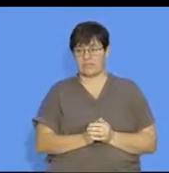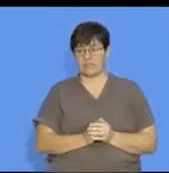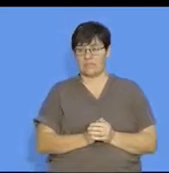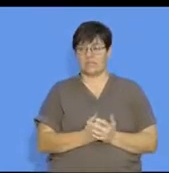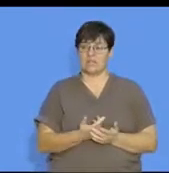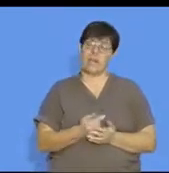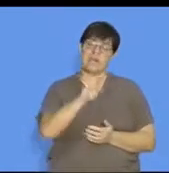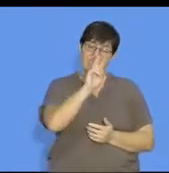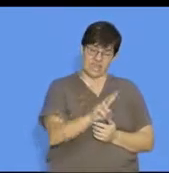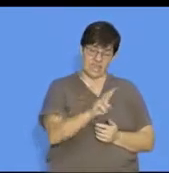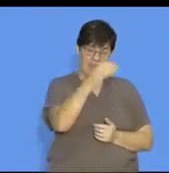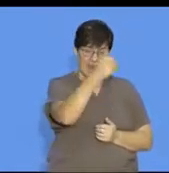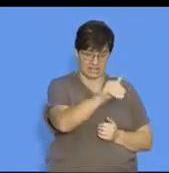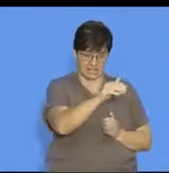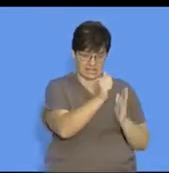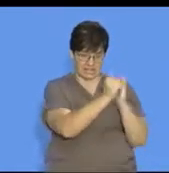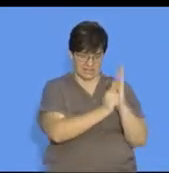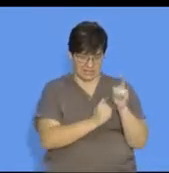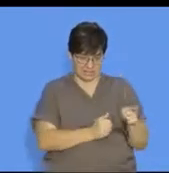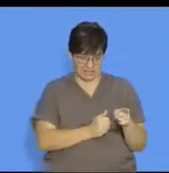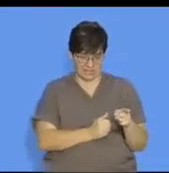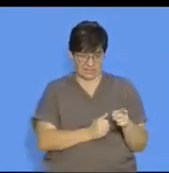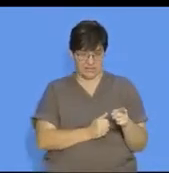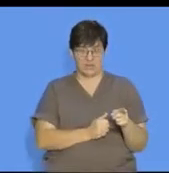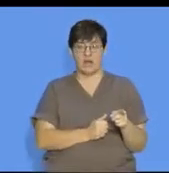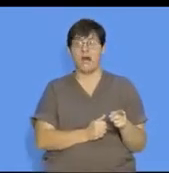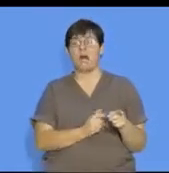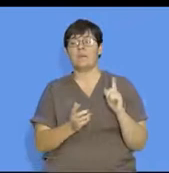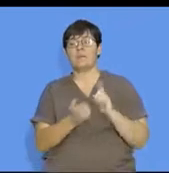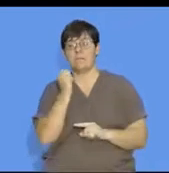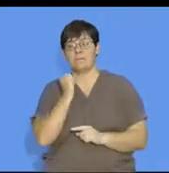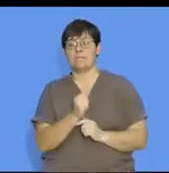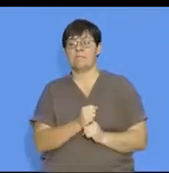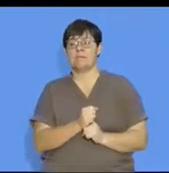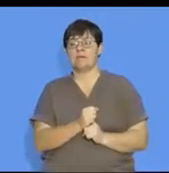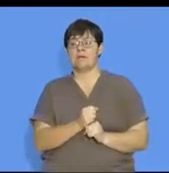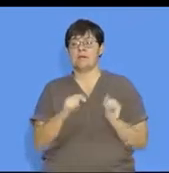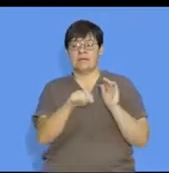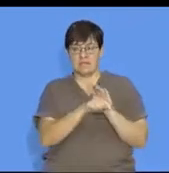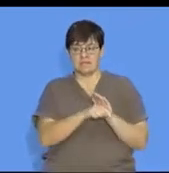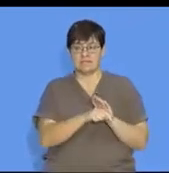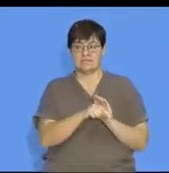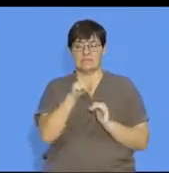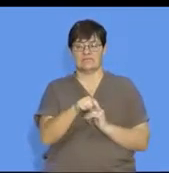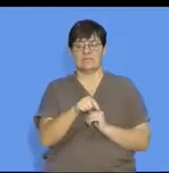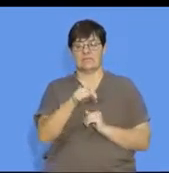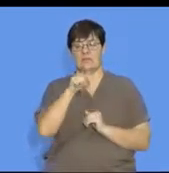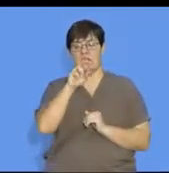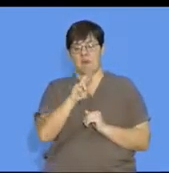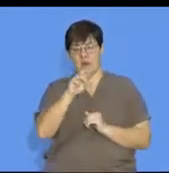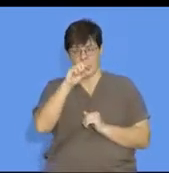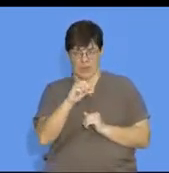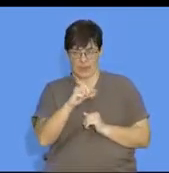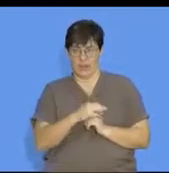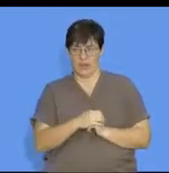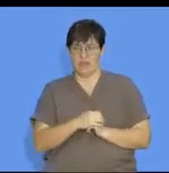we make V external the subject, we appreciate that it will give us negative V. So in other words,